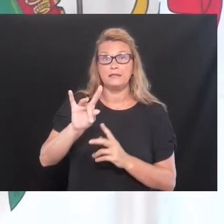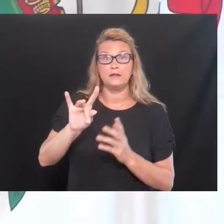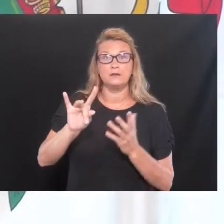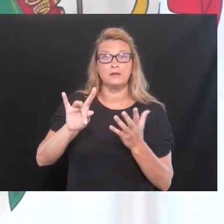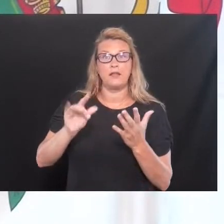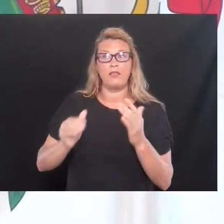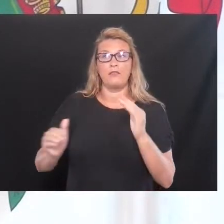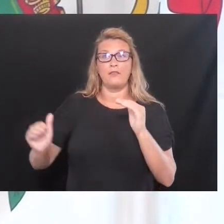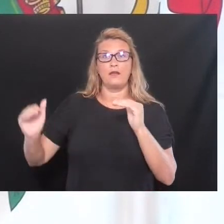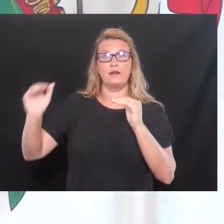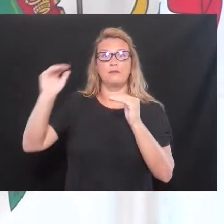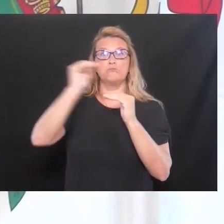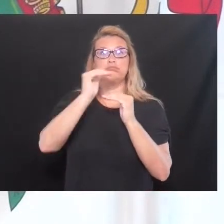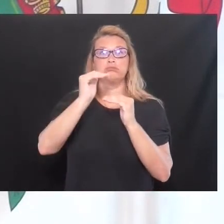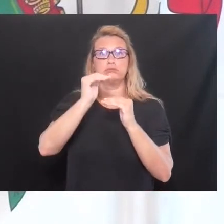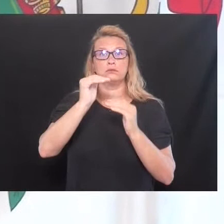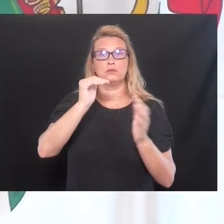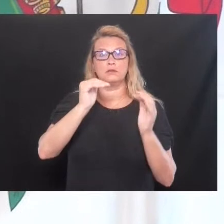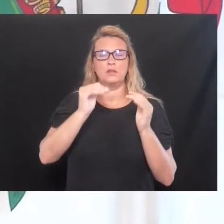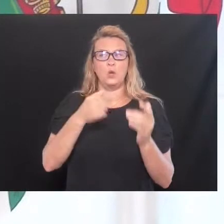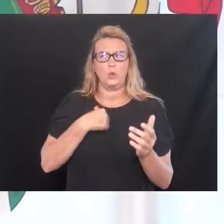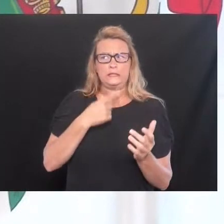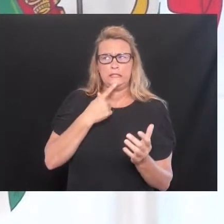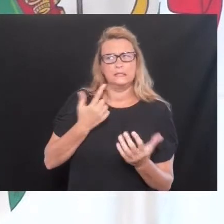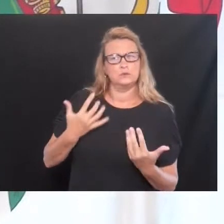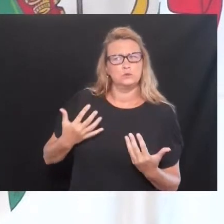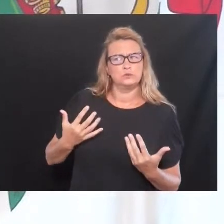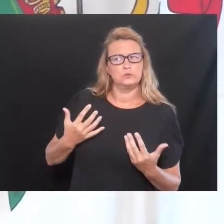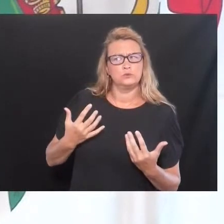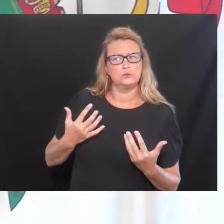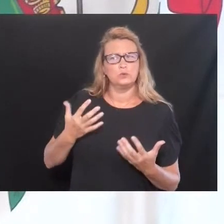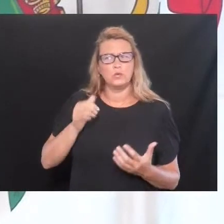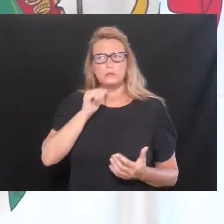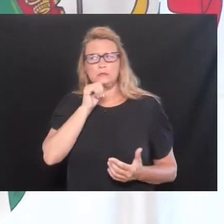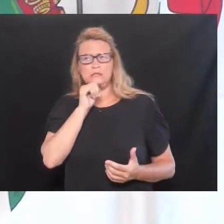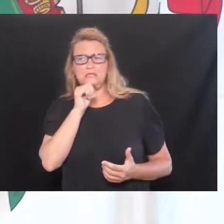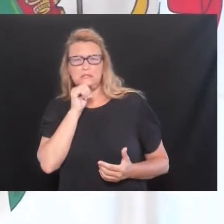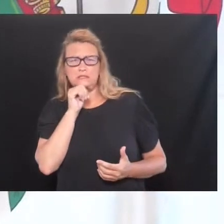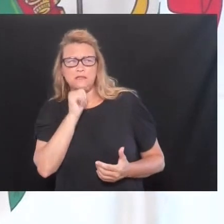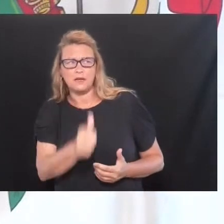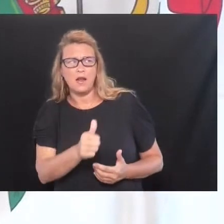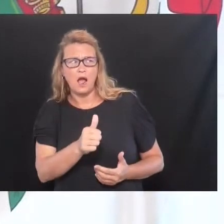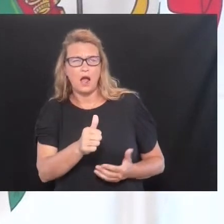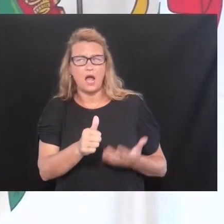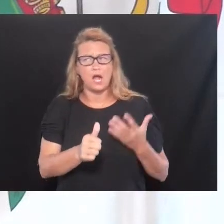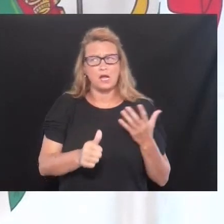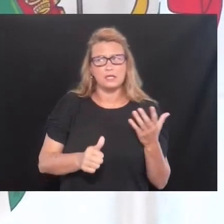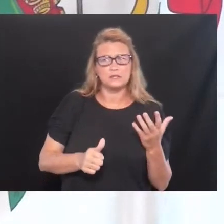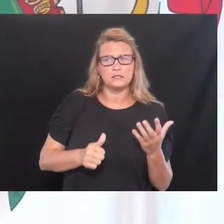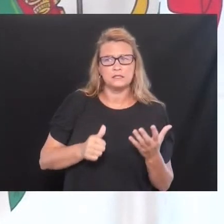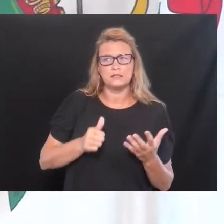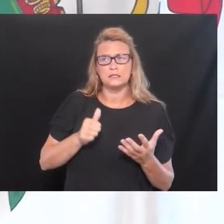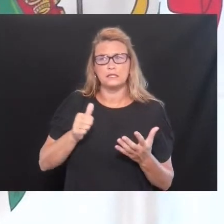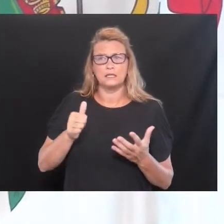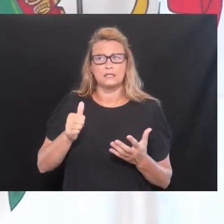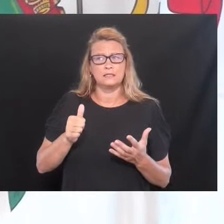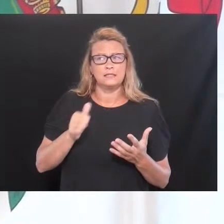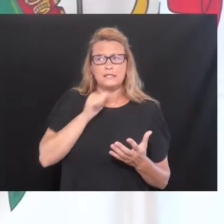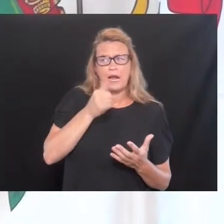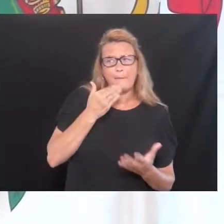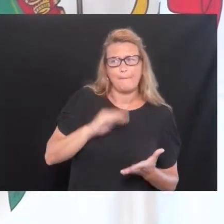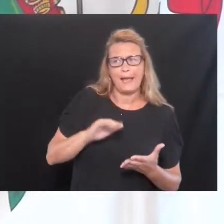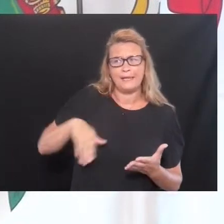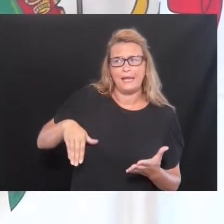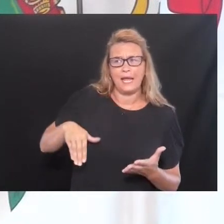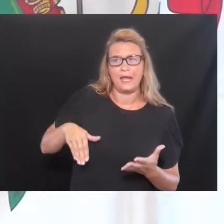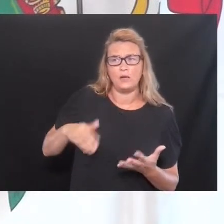we said, this thing is really not just all over us yet, but it's coming. We